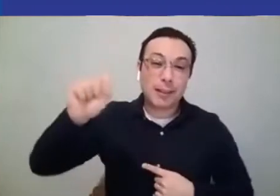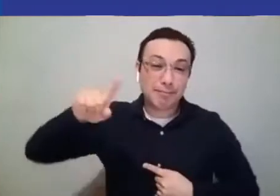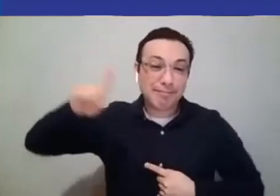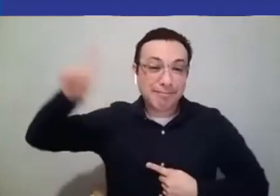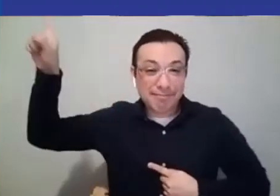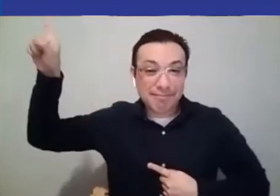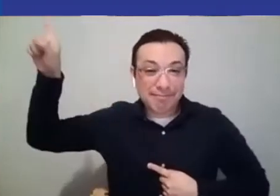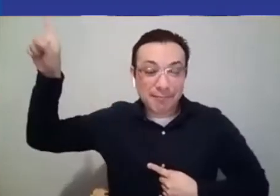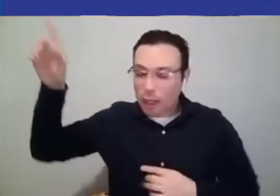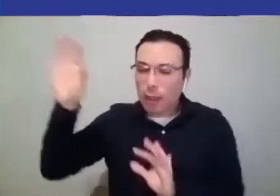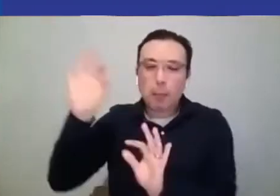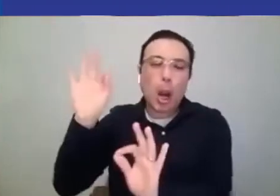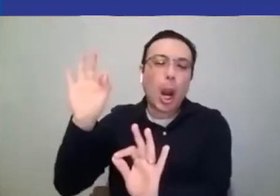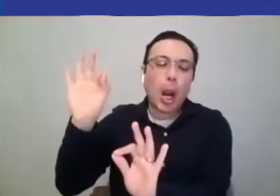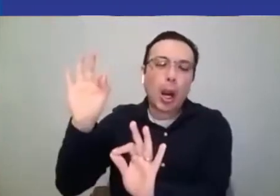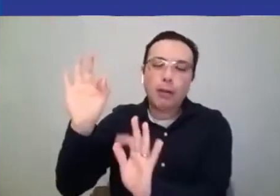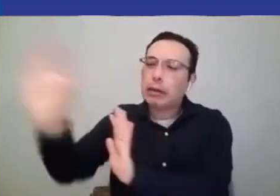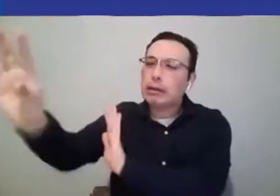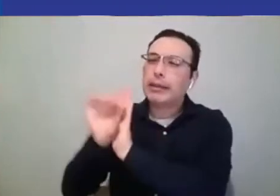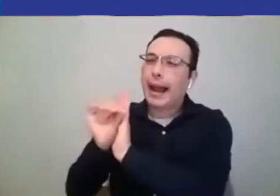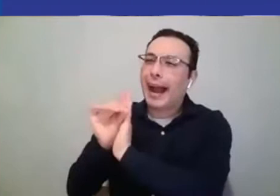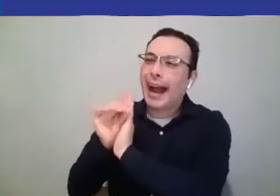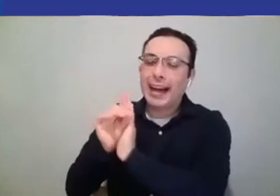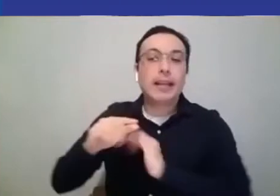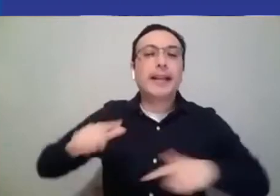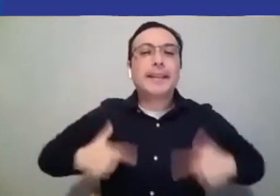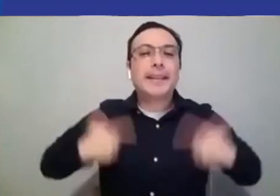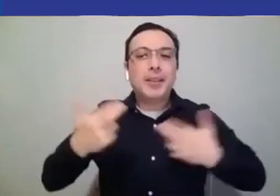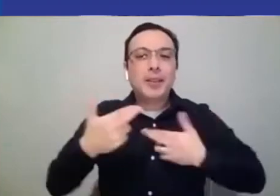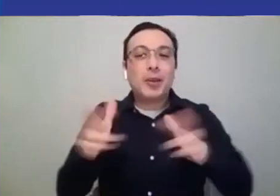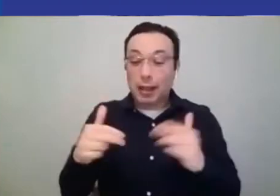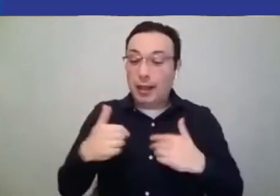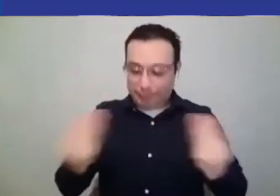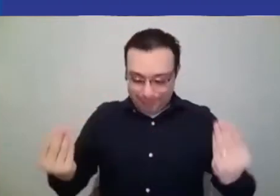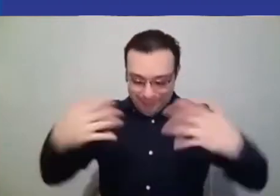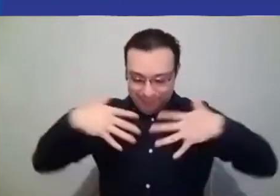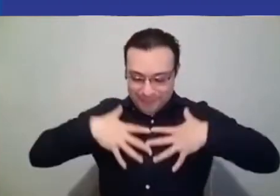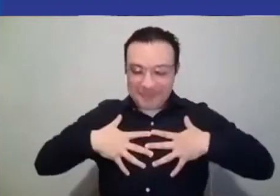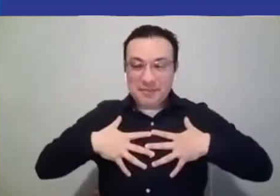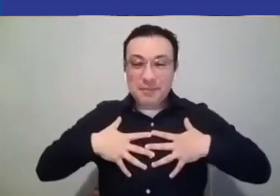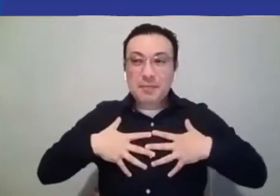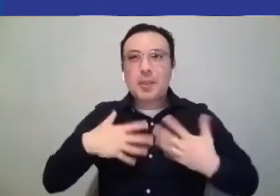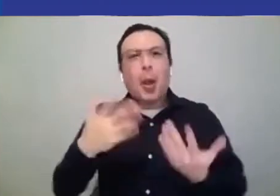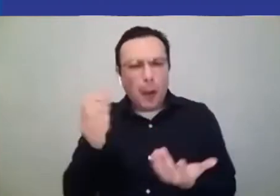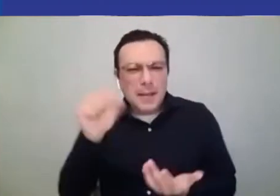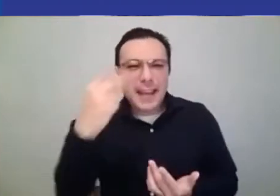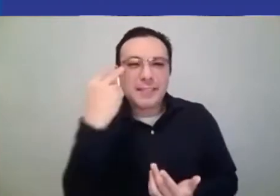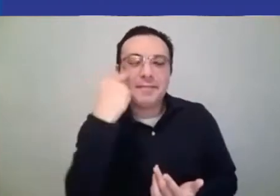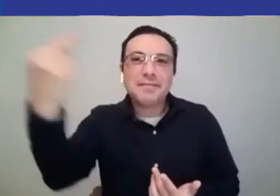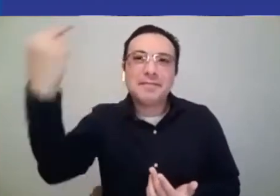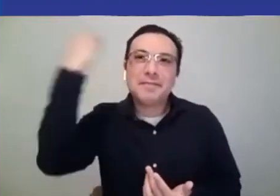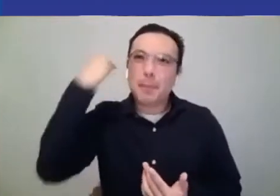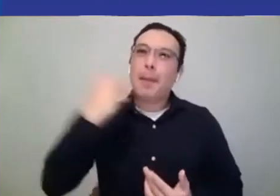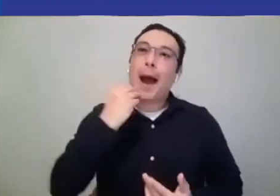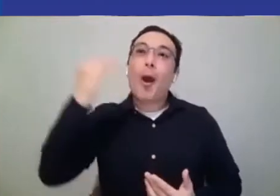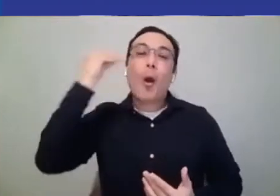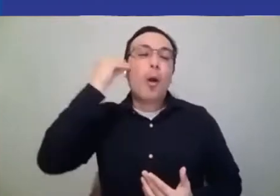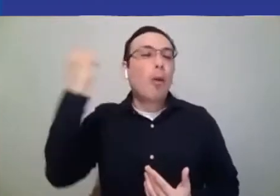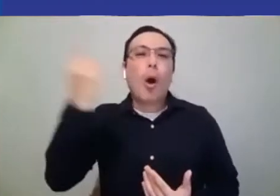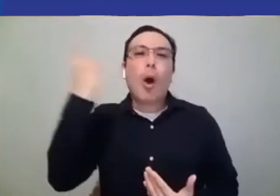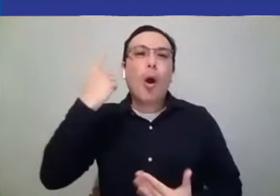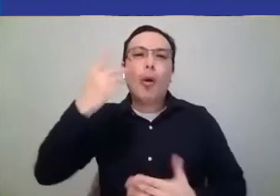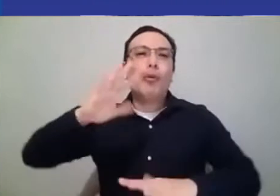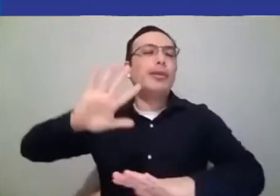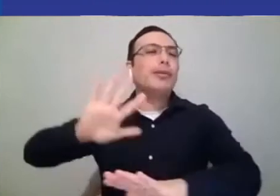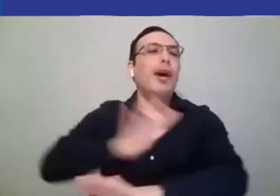classic John Travolta poses in my living room, and so it brings back wonderful memories